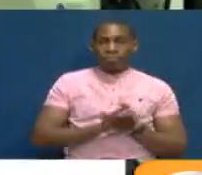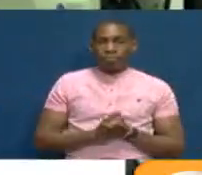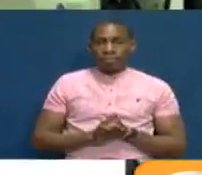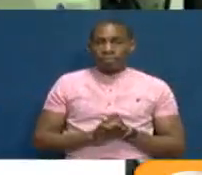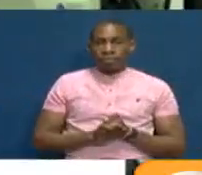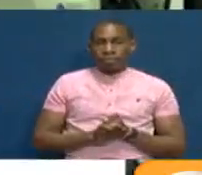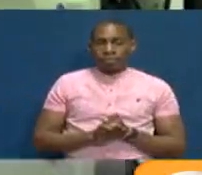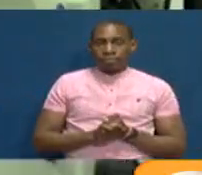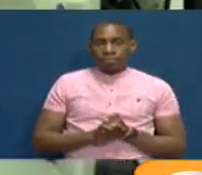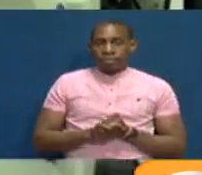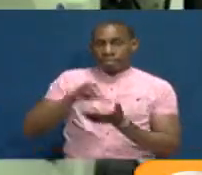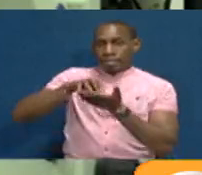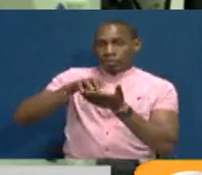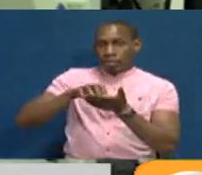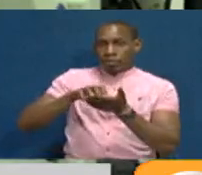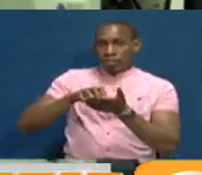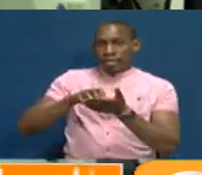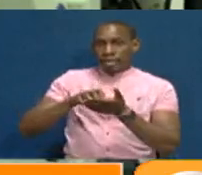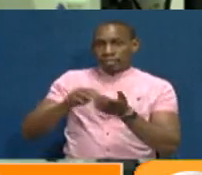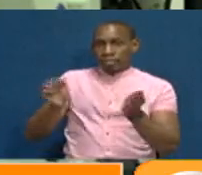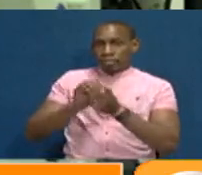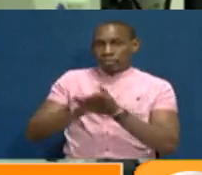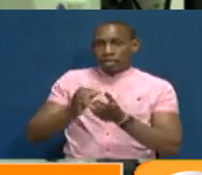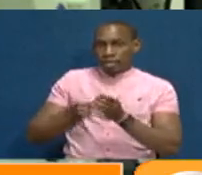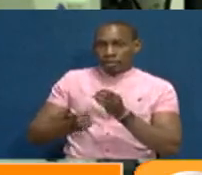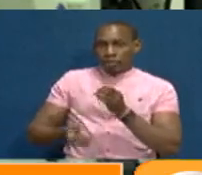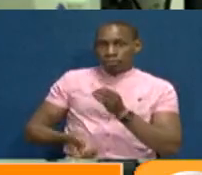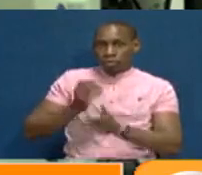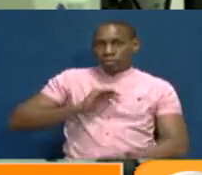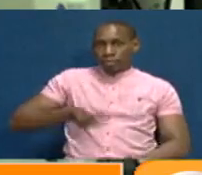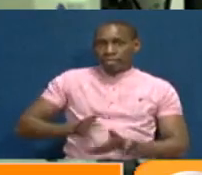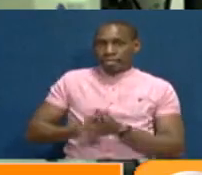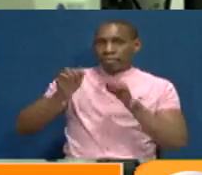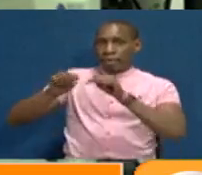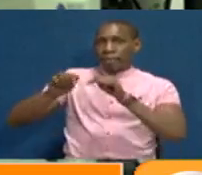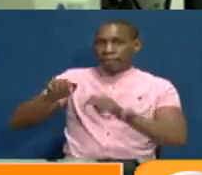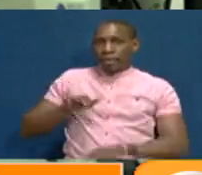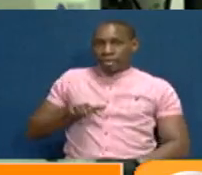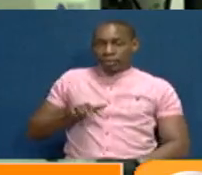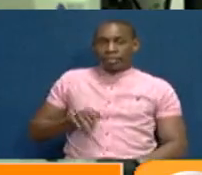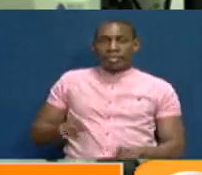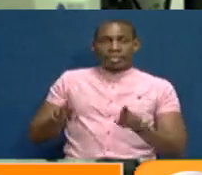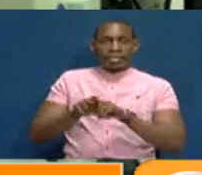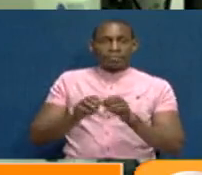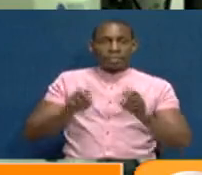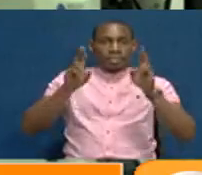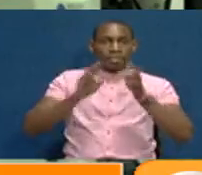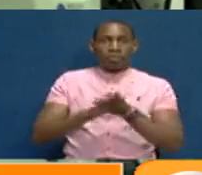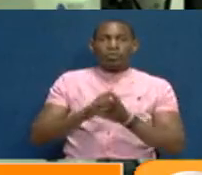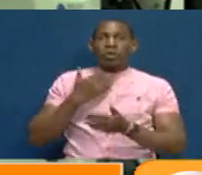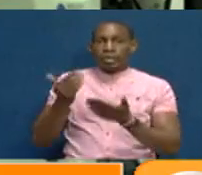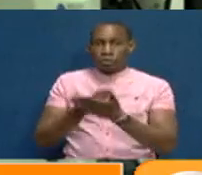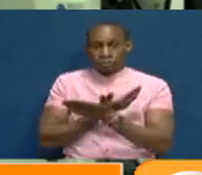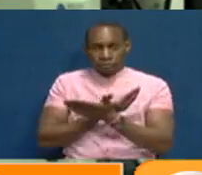of infertility has been cast on women, and this is one of the things that we want to erase.